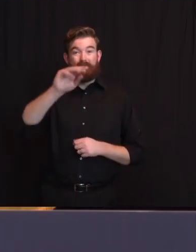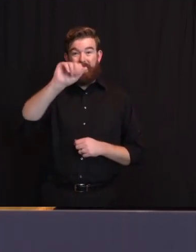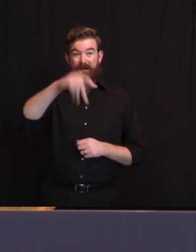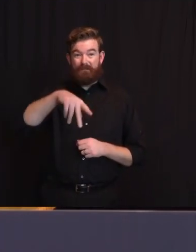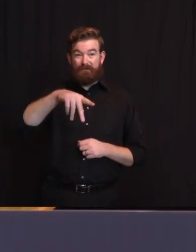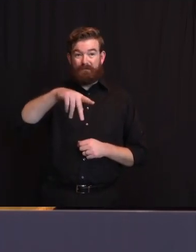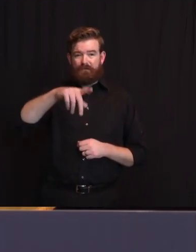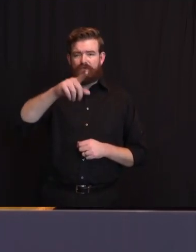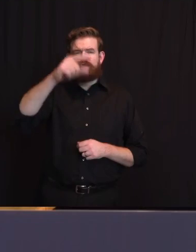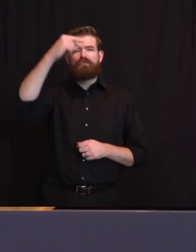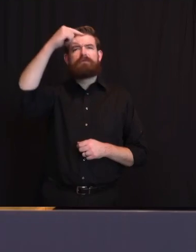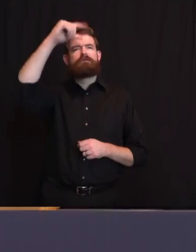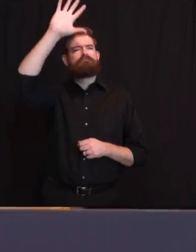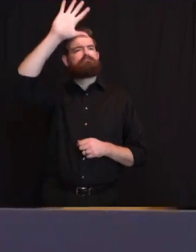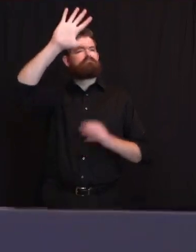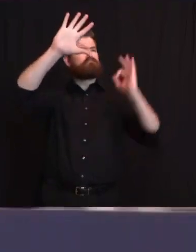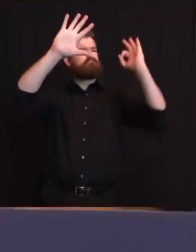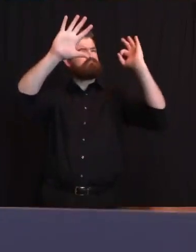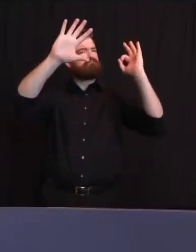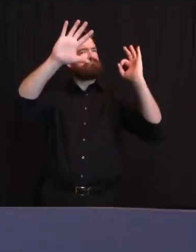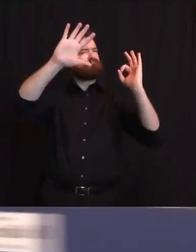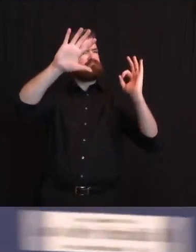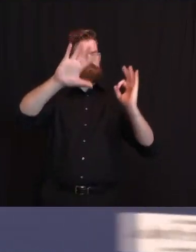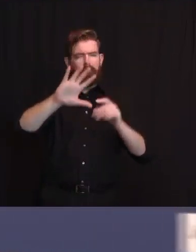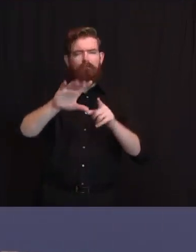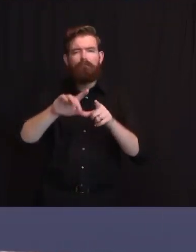sense of what's going on there, Tina?